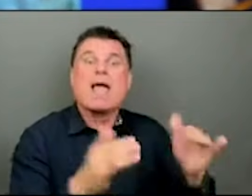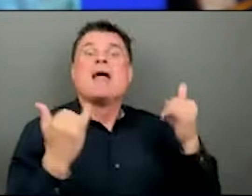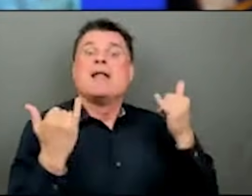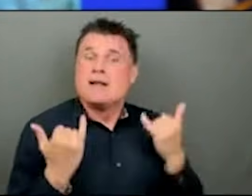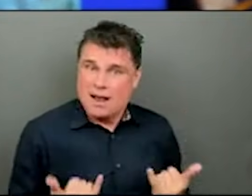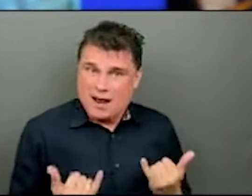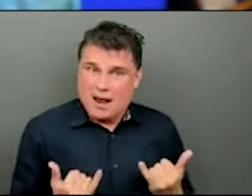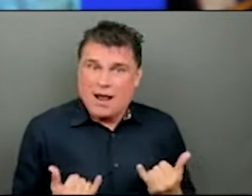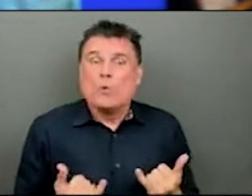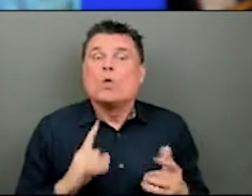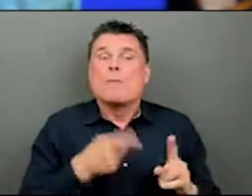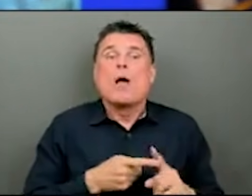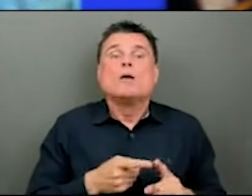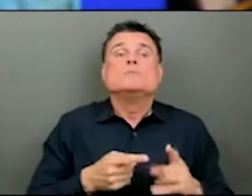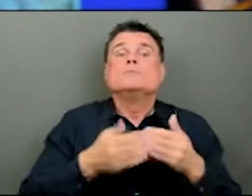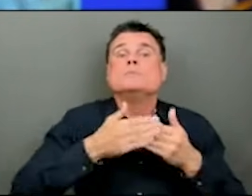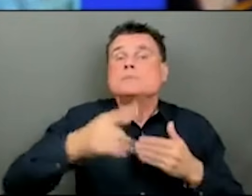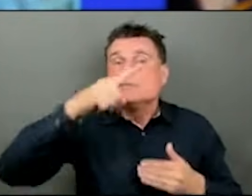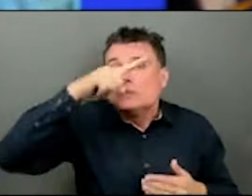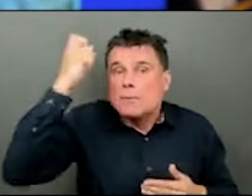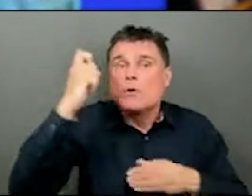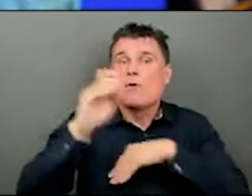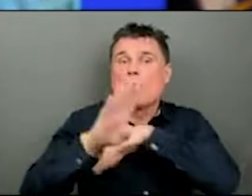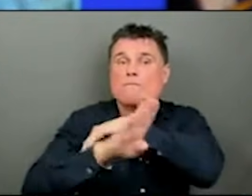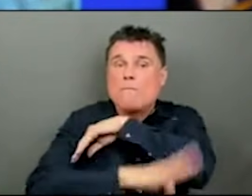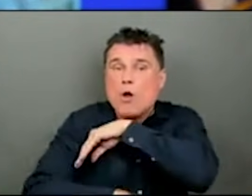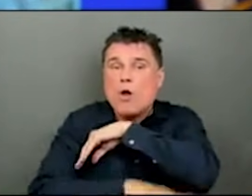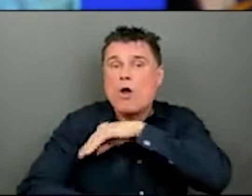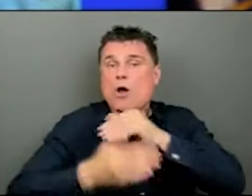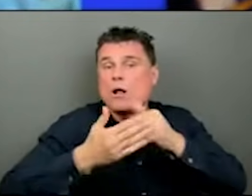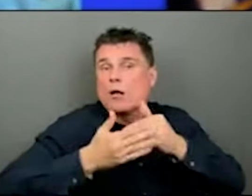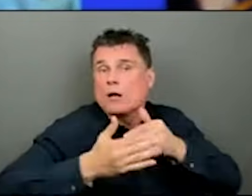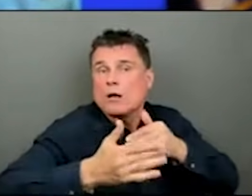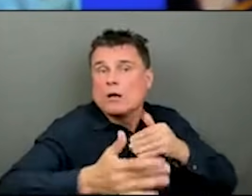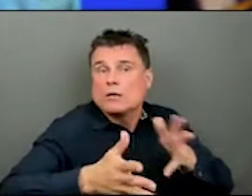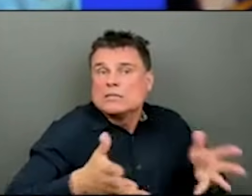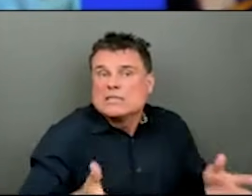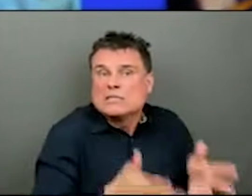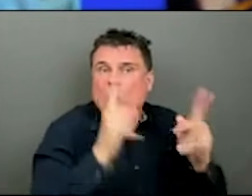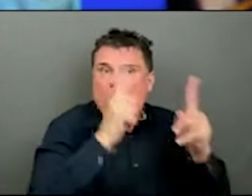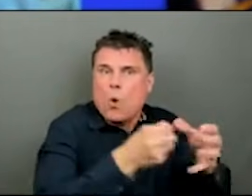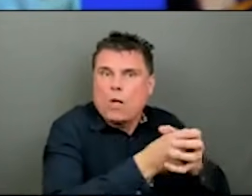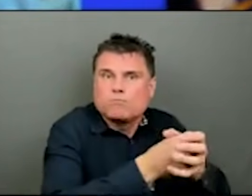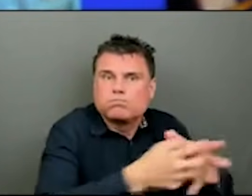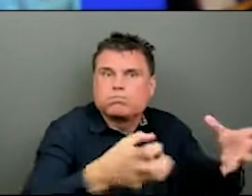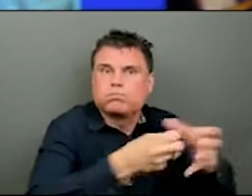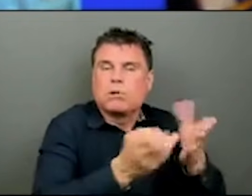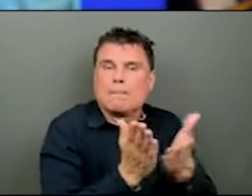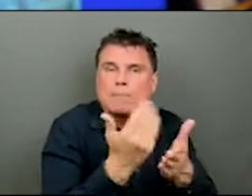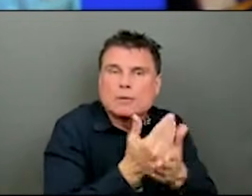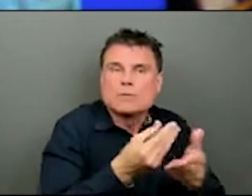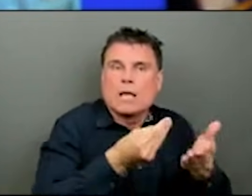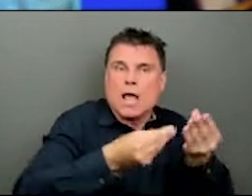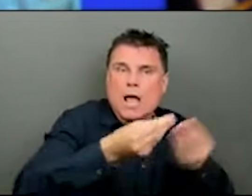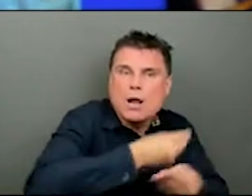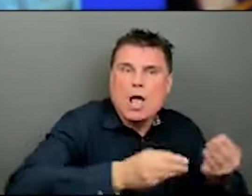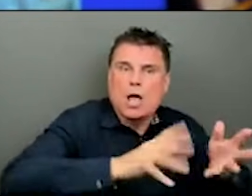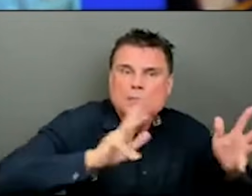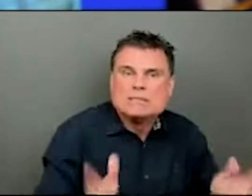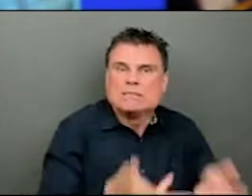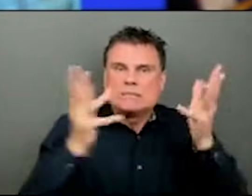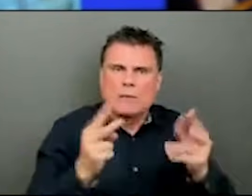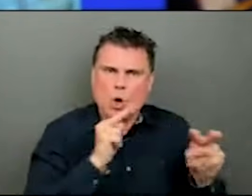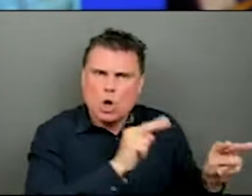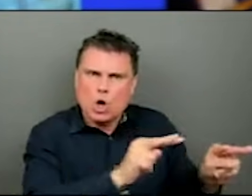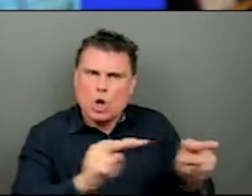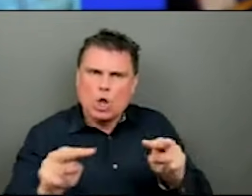when we're looking at anchoring and encouraging more economic development in those key sectors that are so critically important, not just